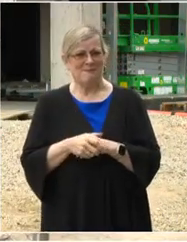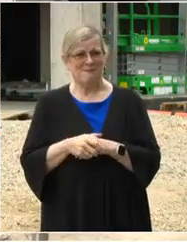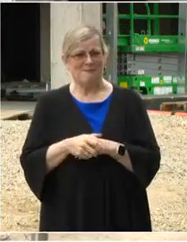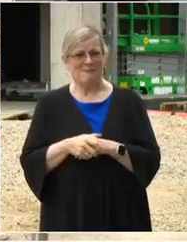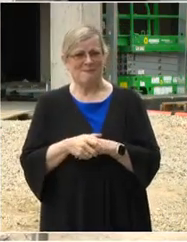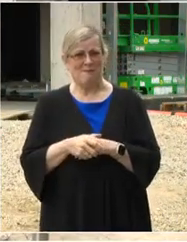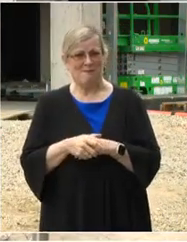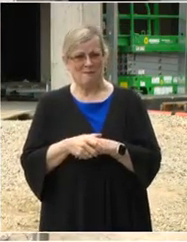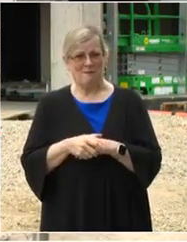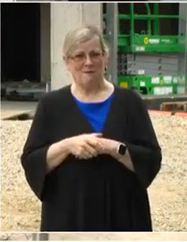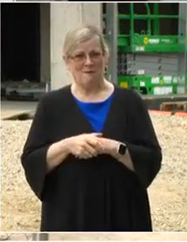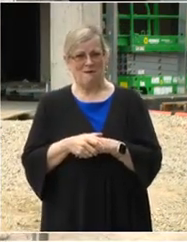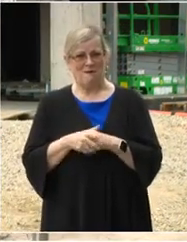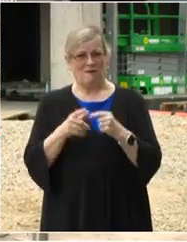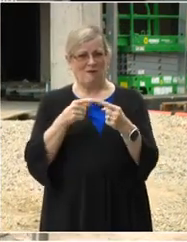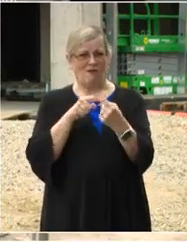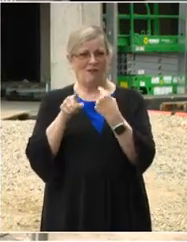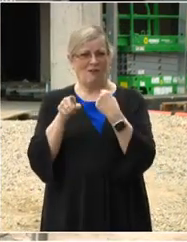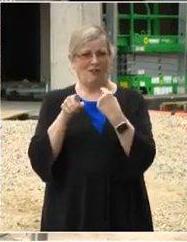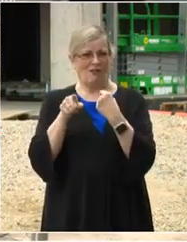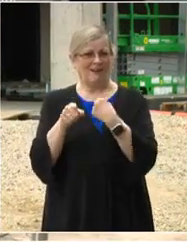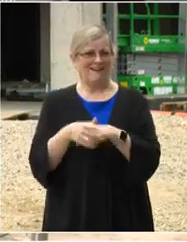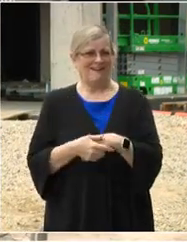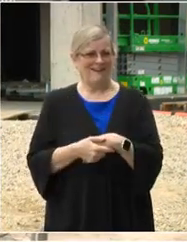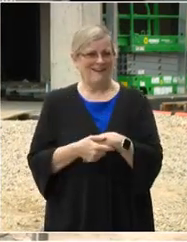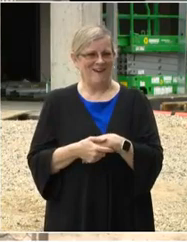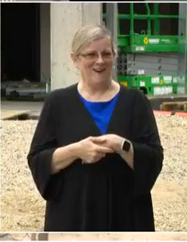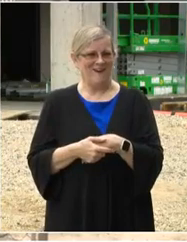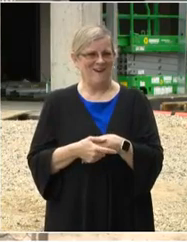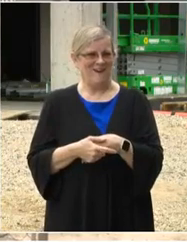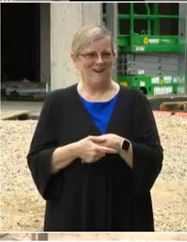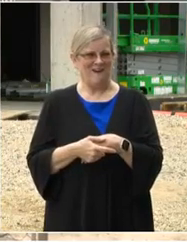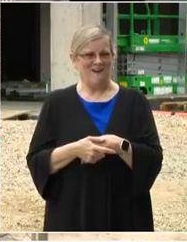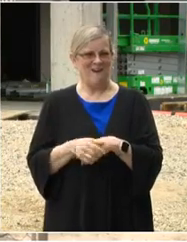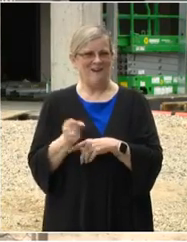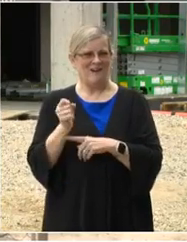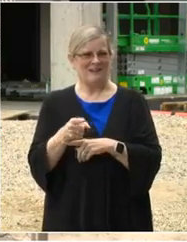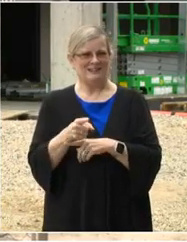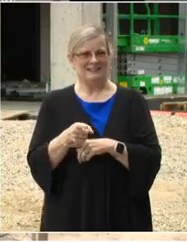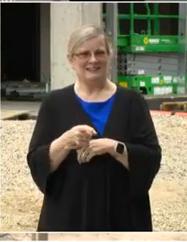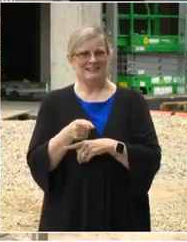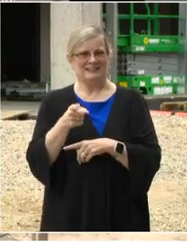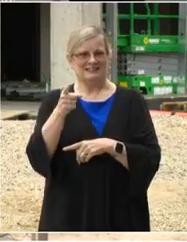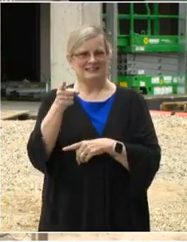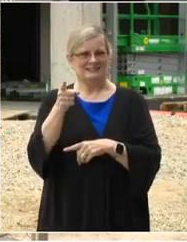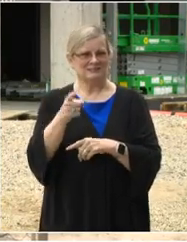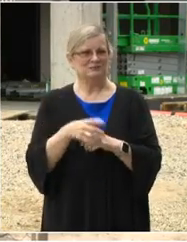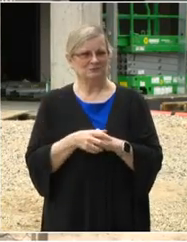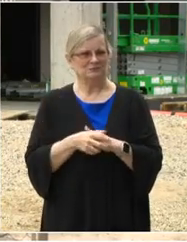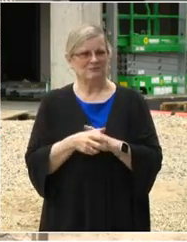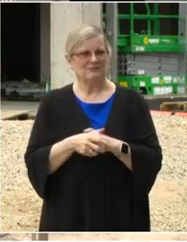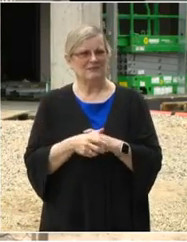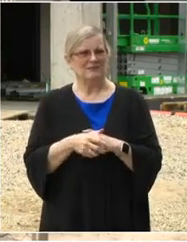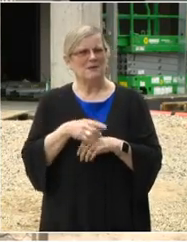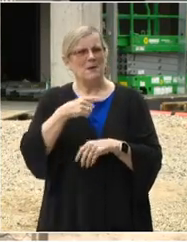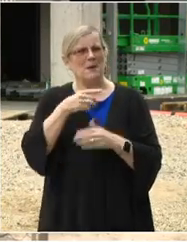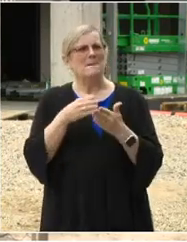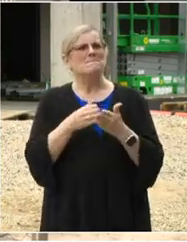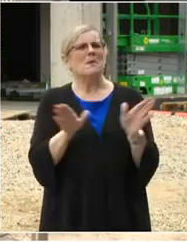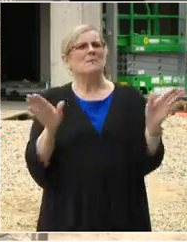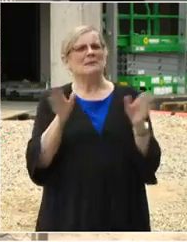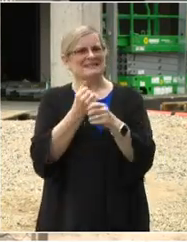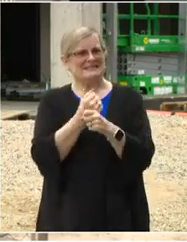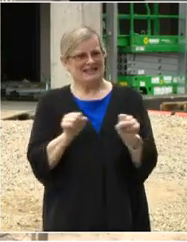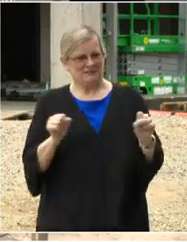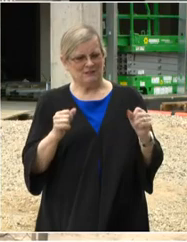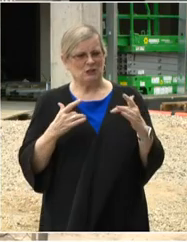Stephanie? Mark? Go ahead. Okay. I have an off-topic question since Michael asked about the project today. This is other public safety concerns that arose